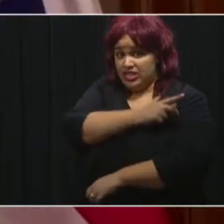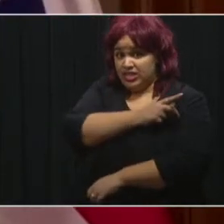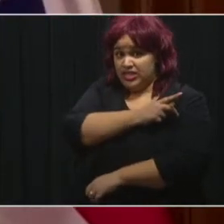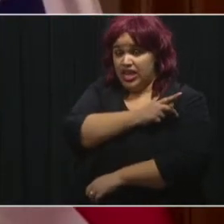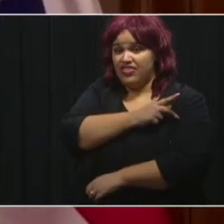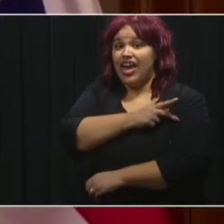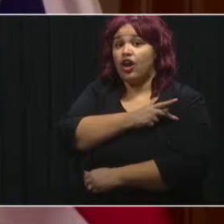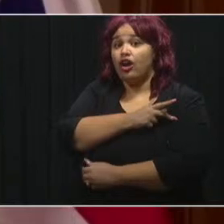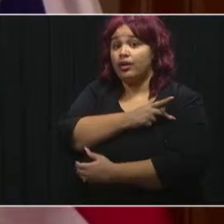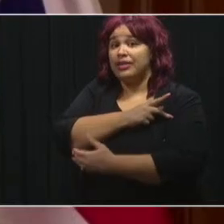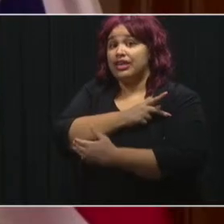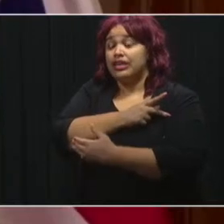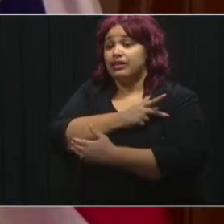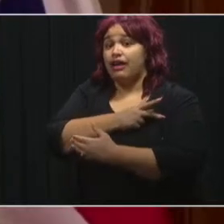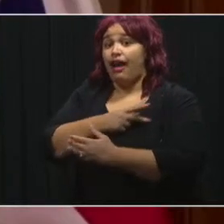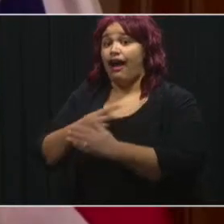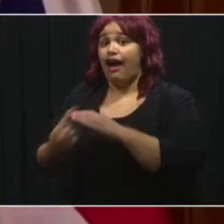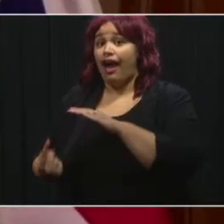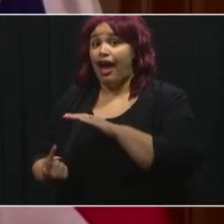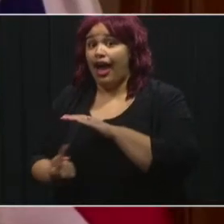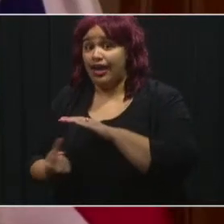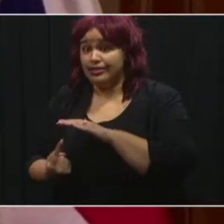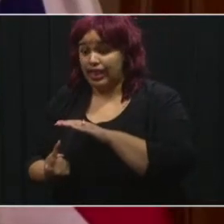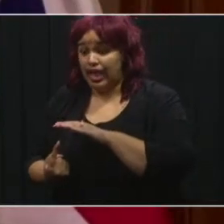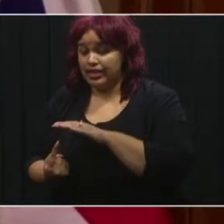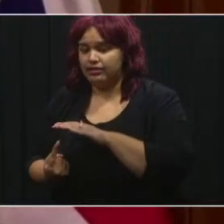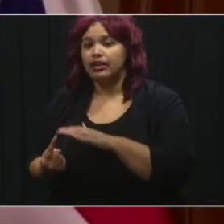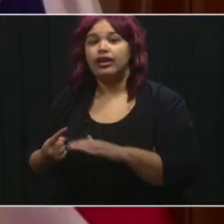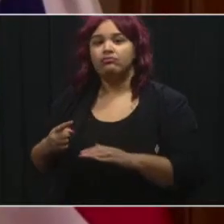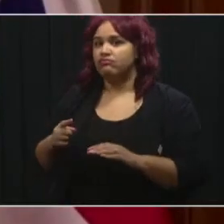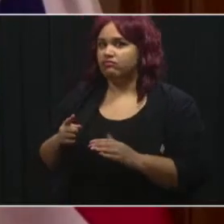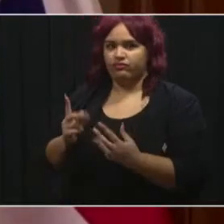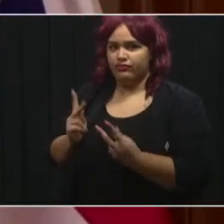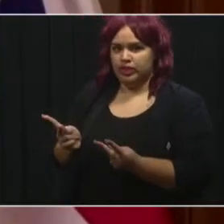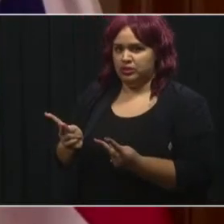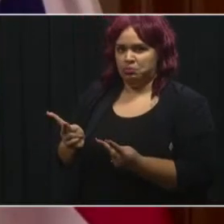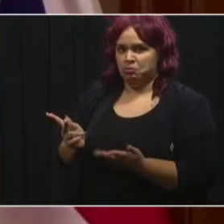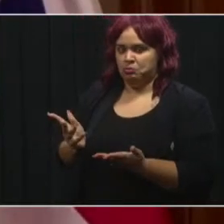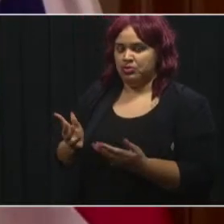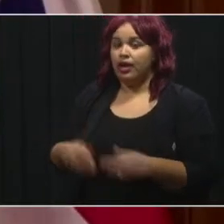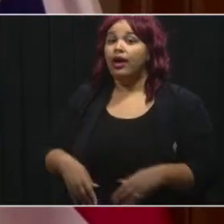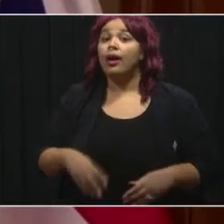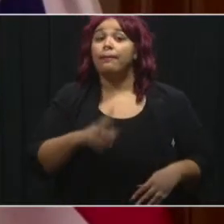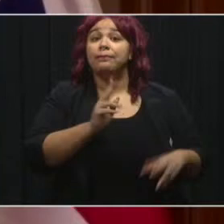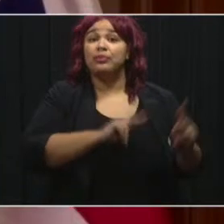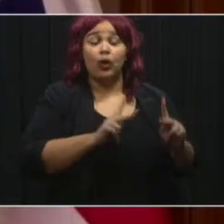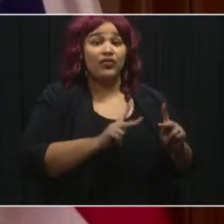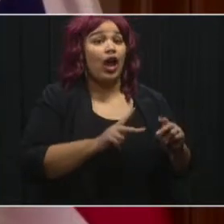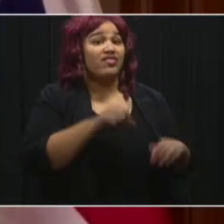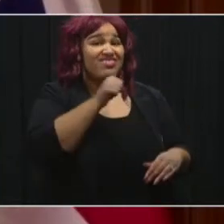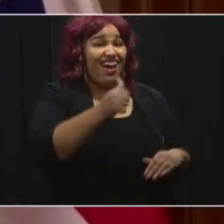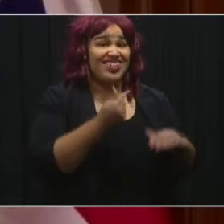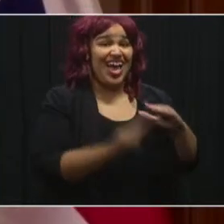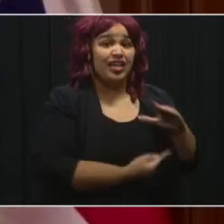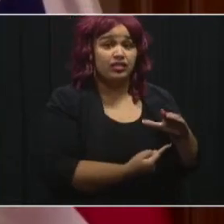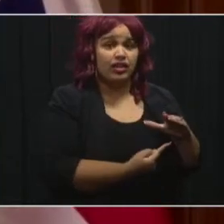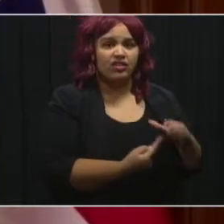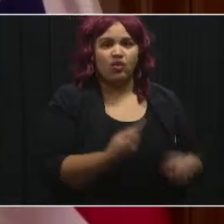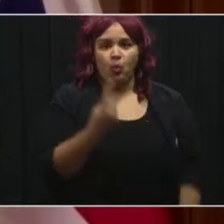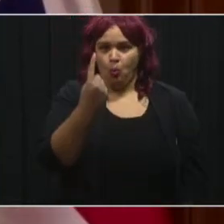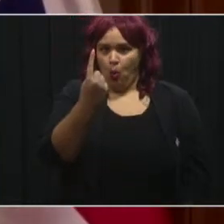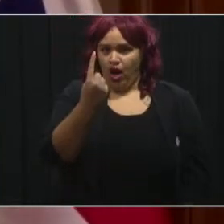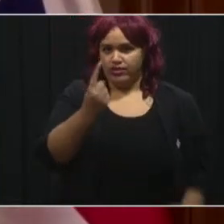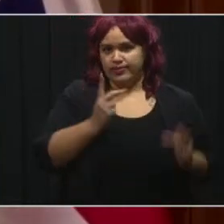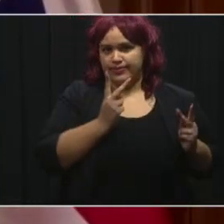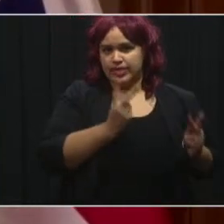for maybe a few exceptions, cannot have any visitors. So I'm just curious as to if Genesis is kind of approaching the